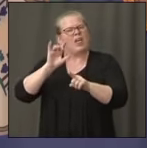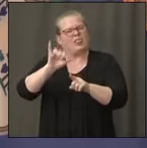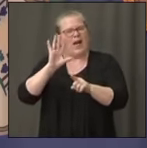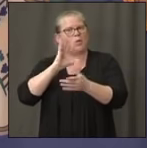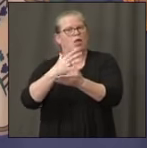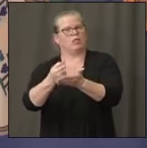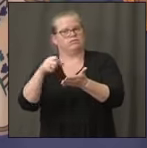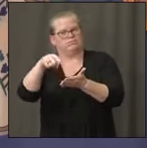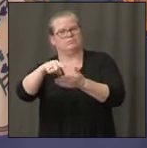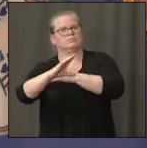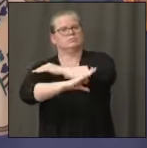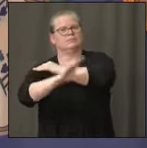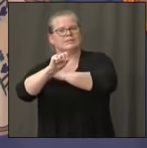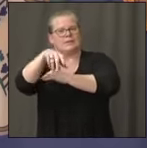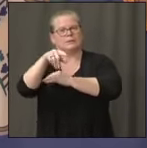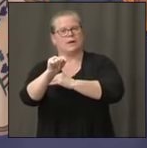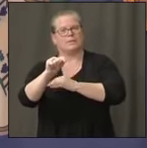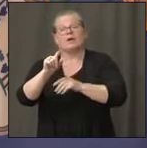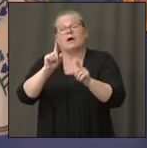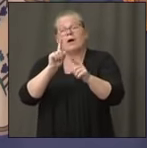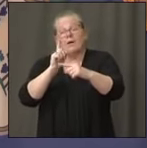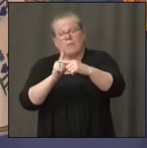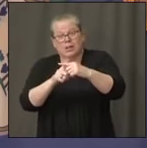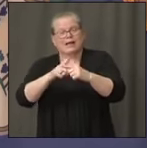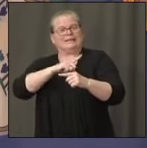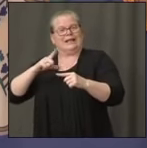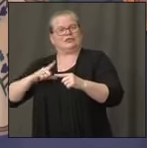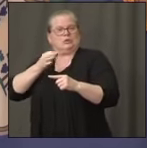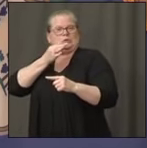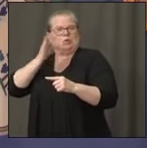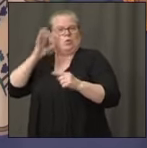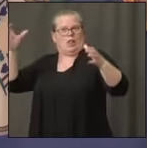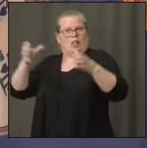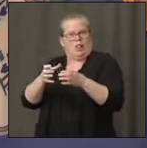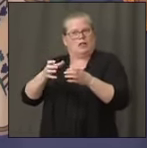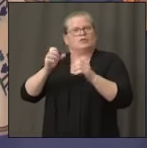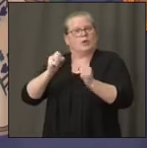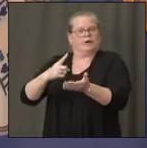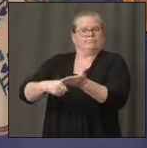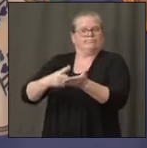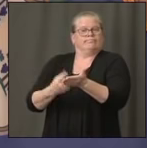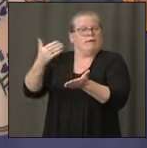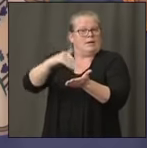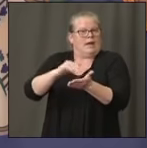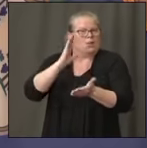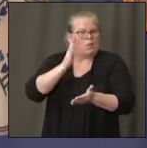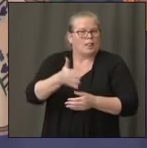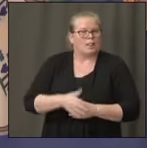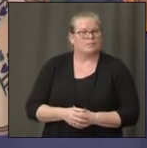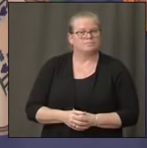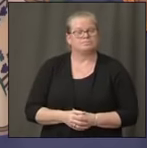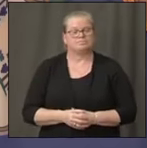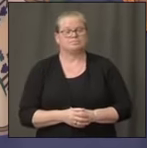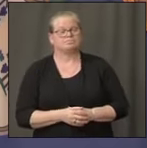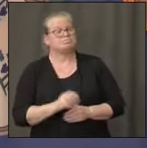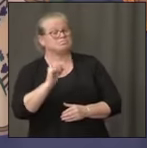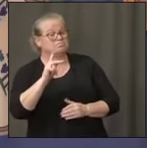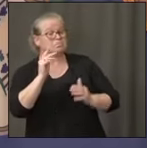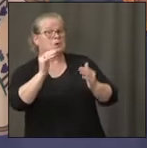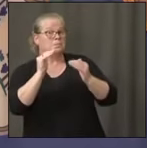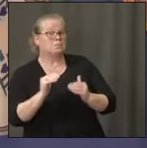And we just have another reader question. You've had this one before. When do you expect state offices